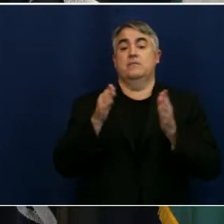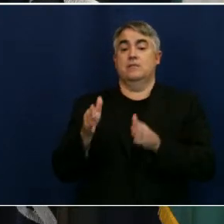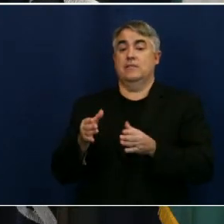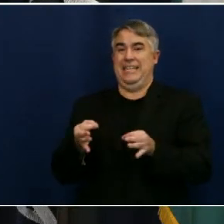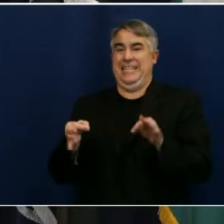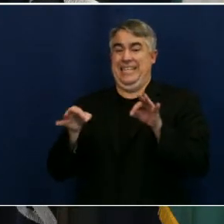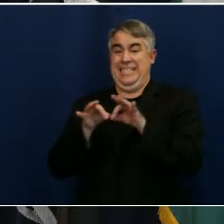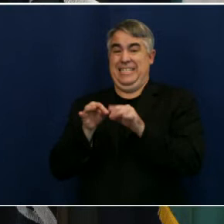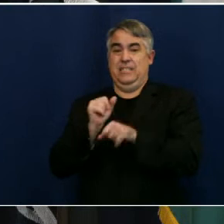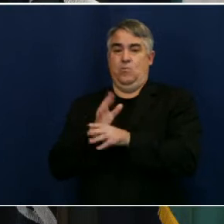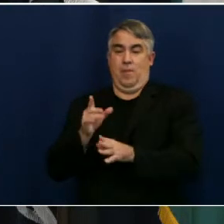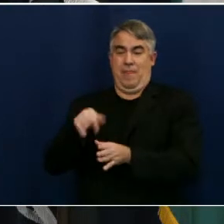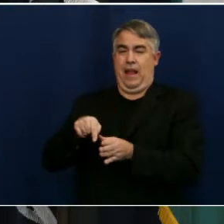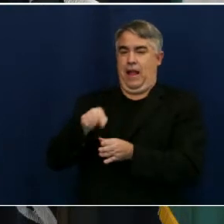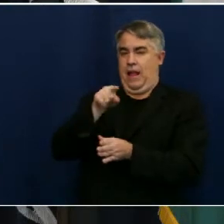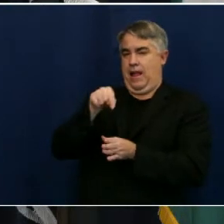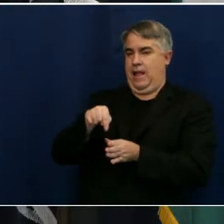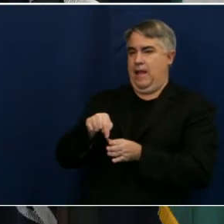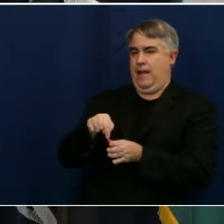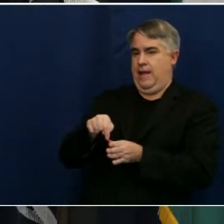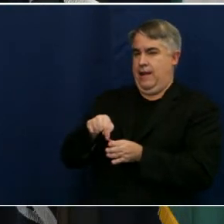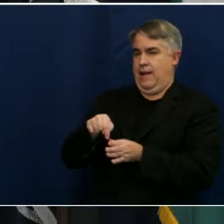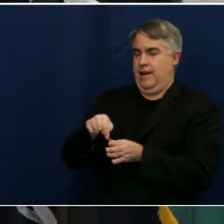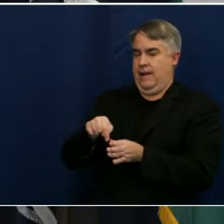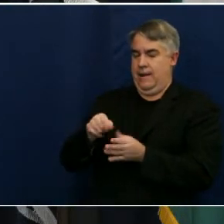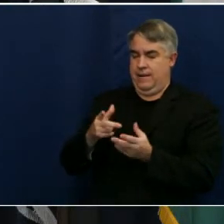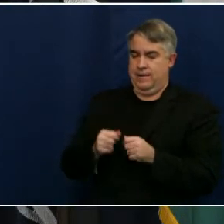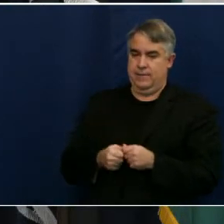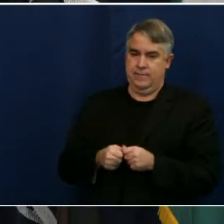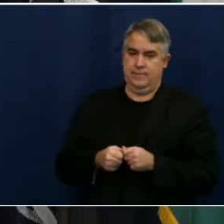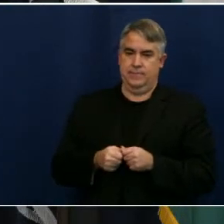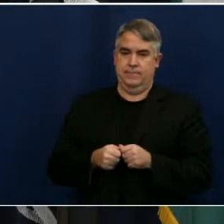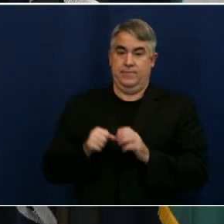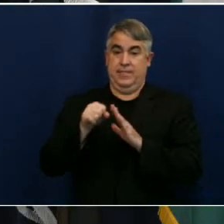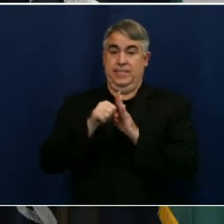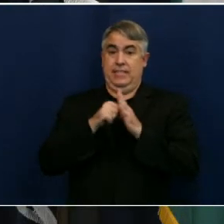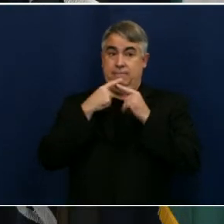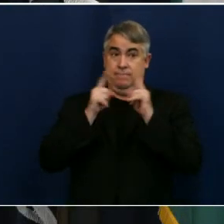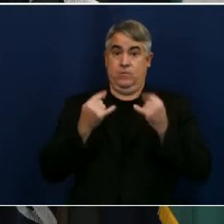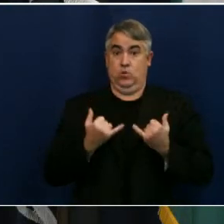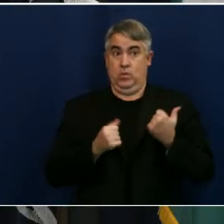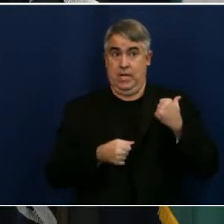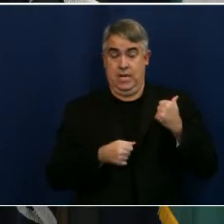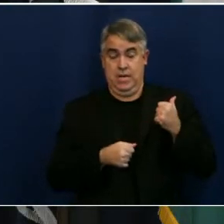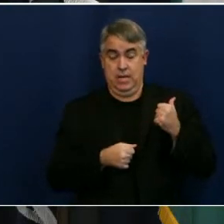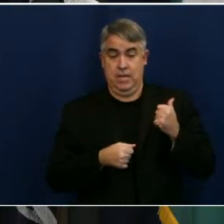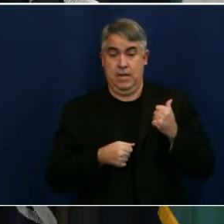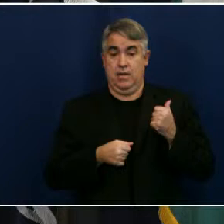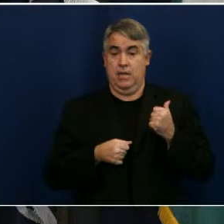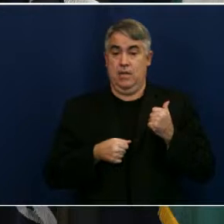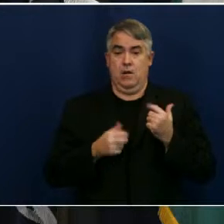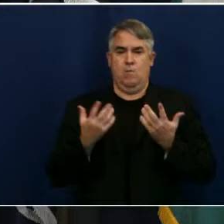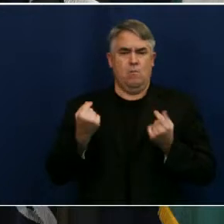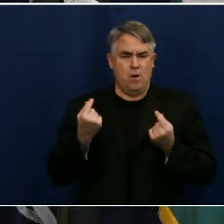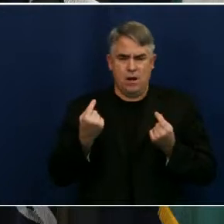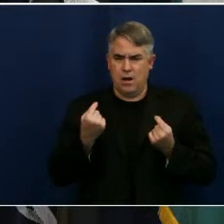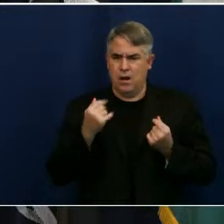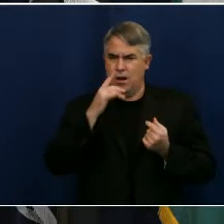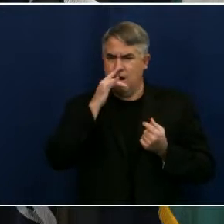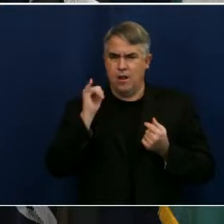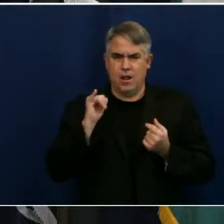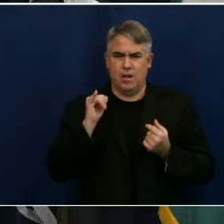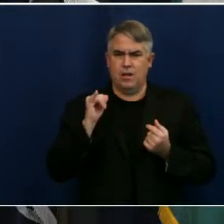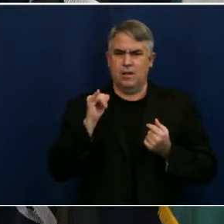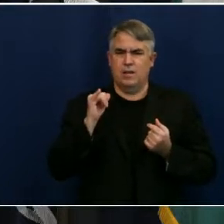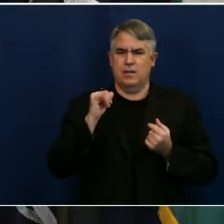work. The state guidance out today suggests that instead of going to those other essential workers, you would just go